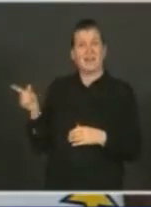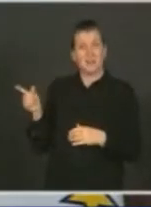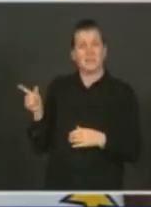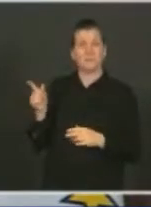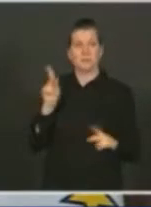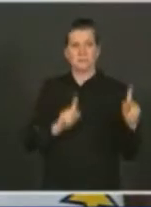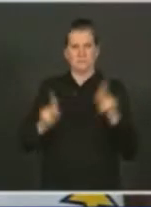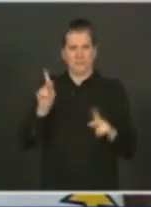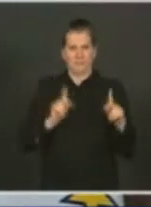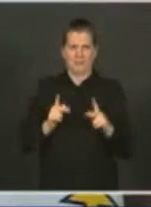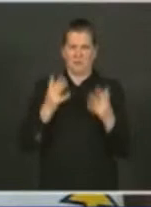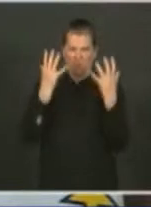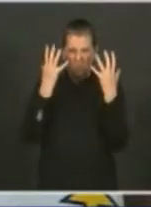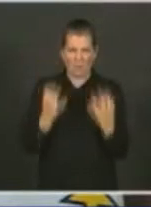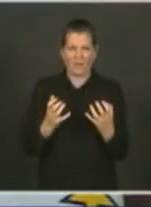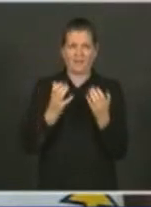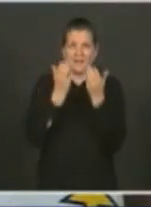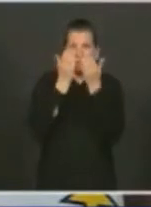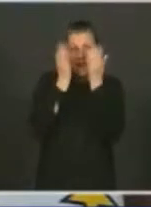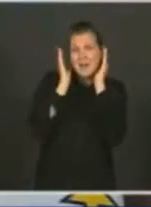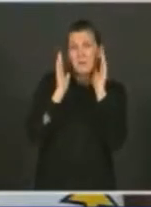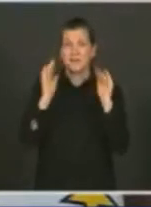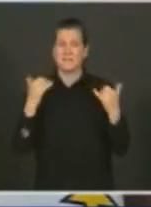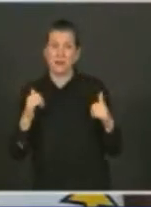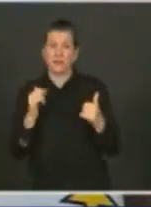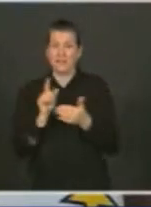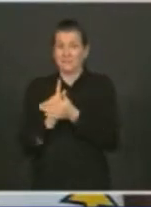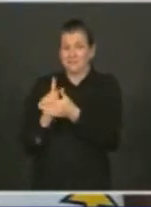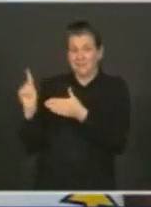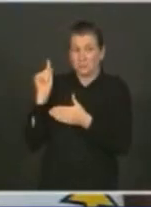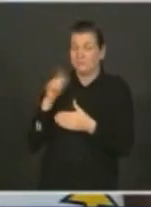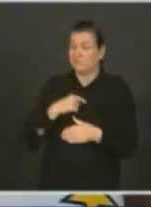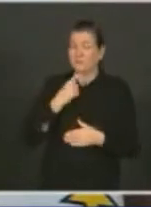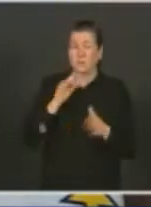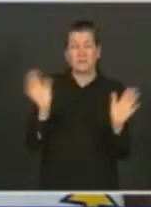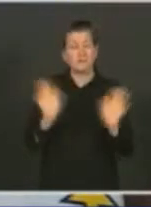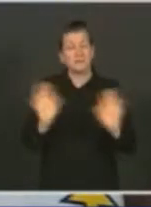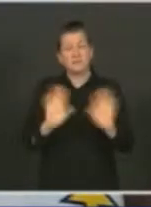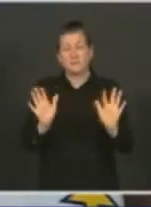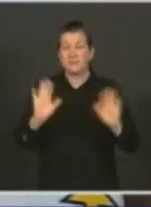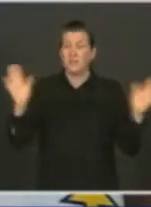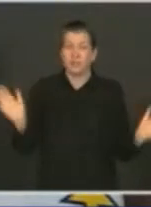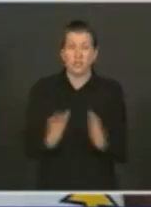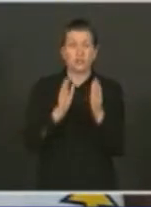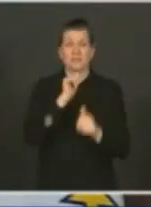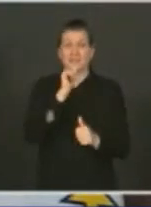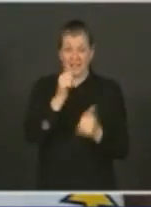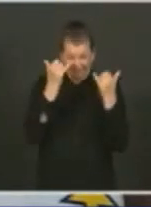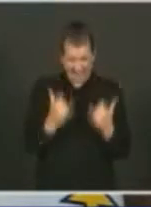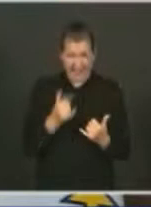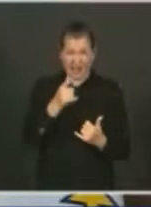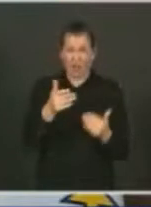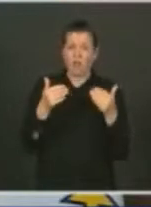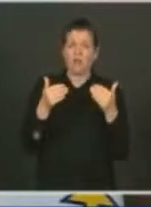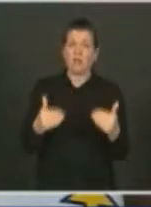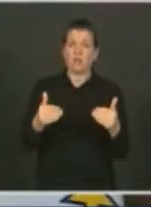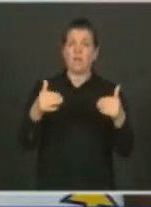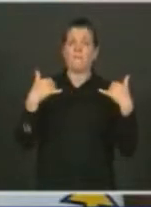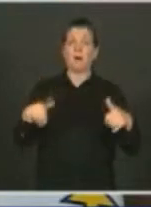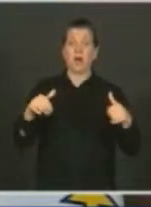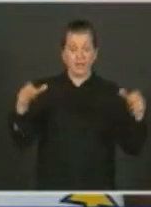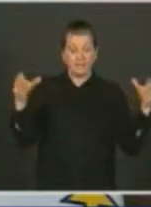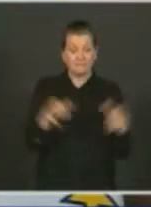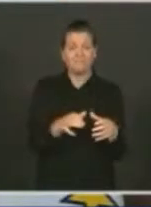on having Halloween parties a couple of weeks ago. And now you see it in the cases, clear as day.